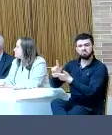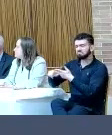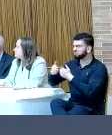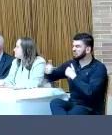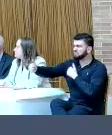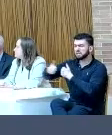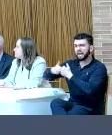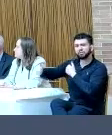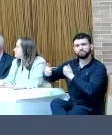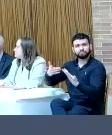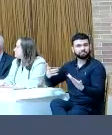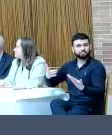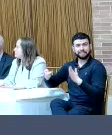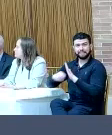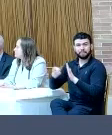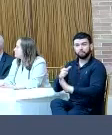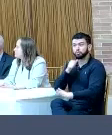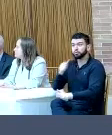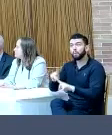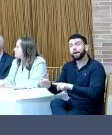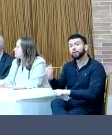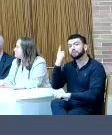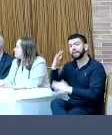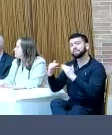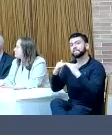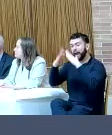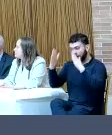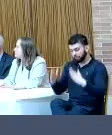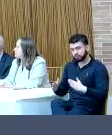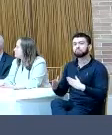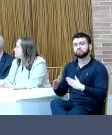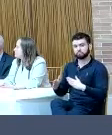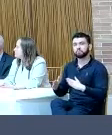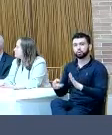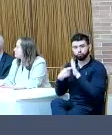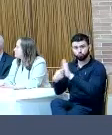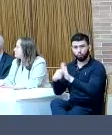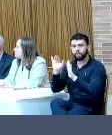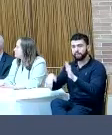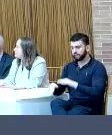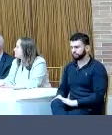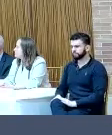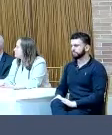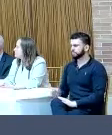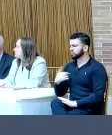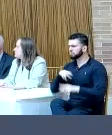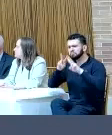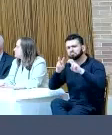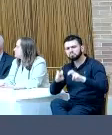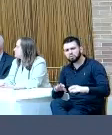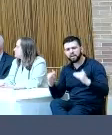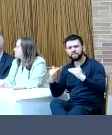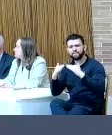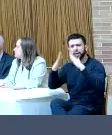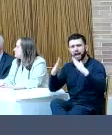transportation that's what fair housing does we look at fair housing we consider that we